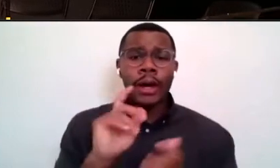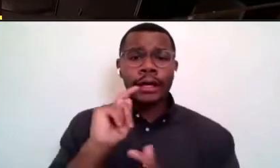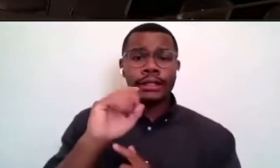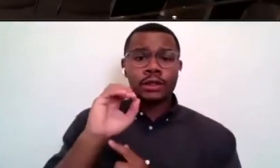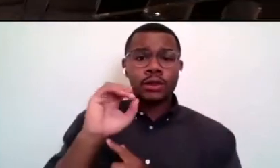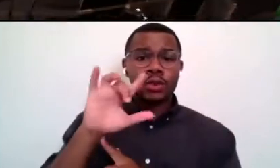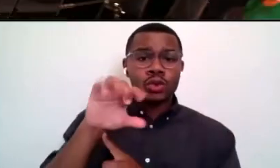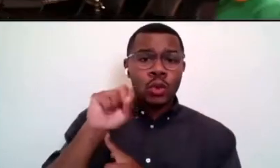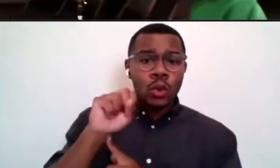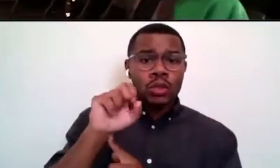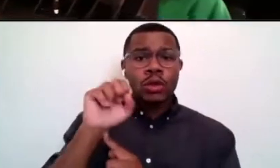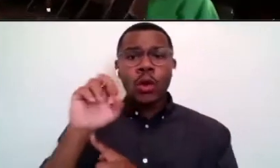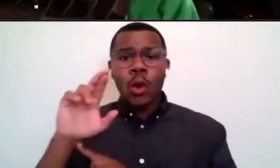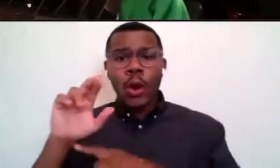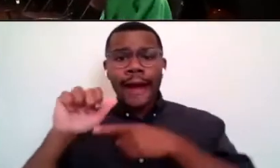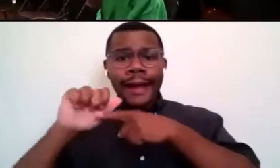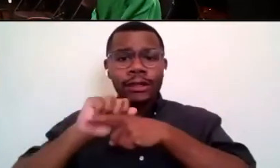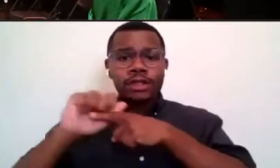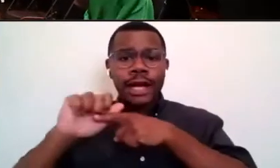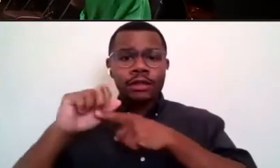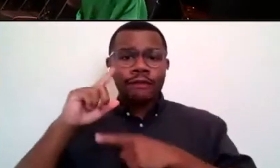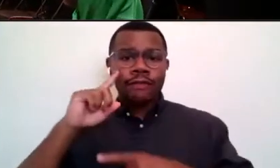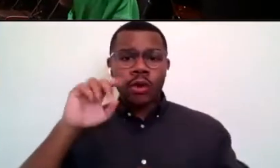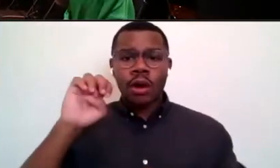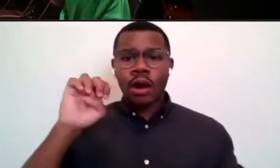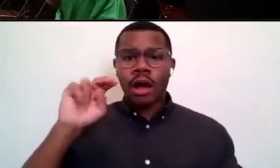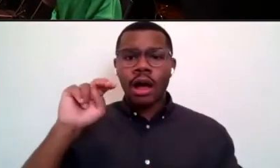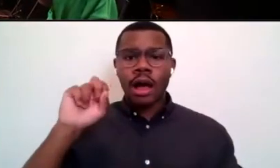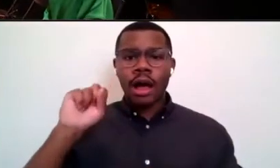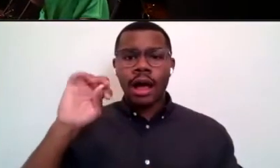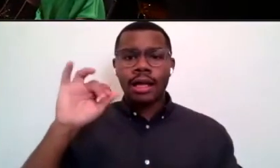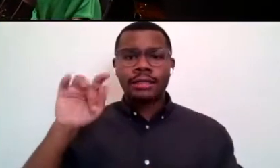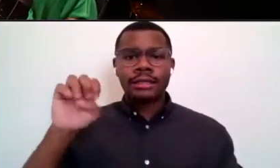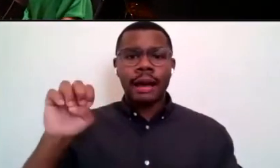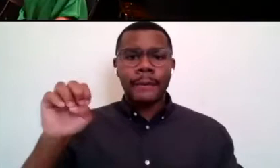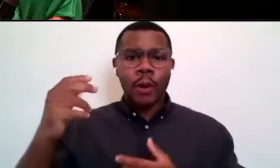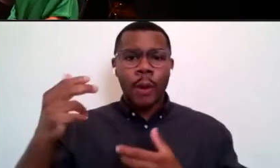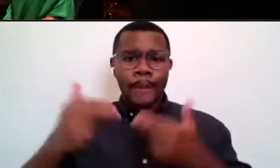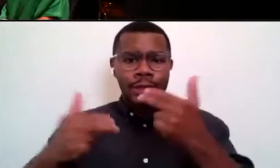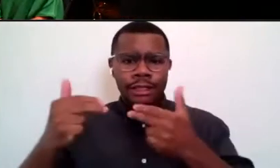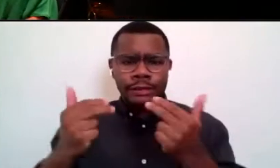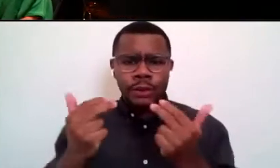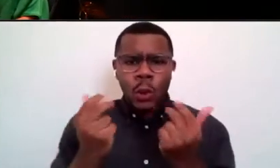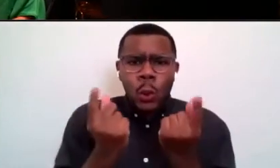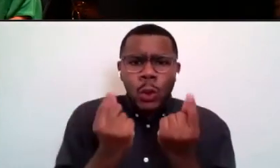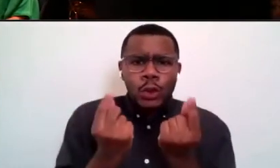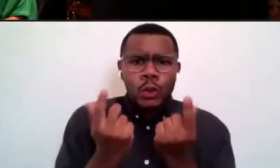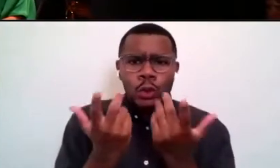ensemble participants. Mm. And Shaya Mala is from the Postnatium Collective in California.